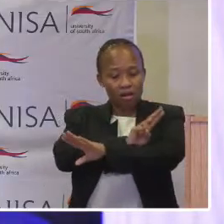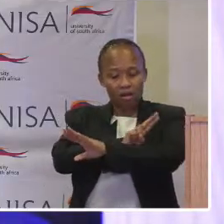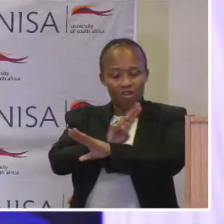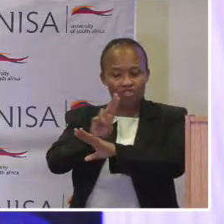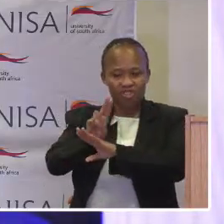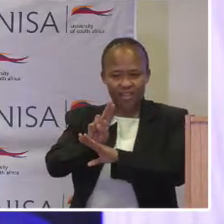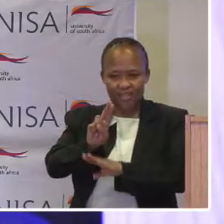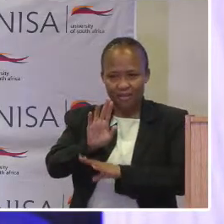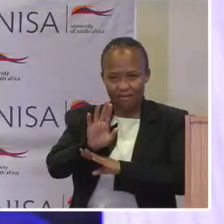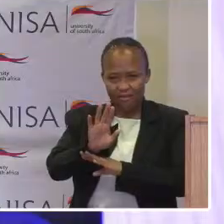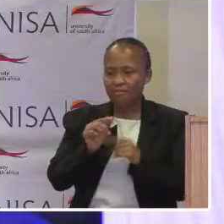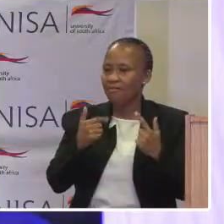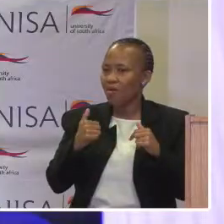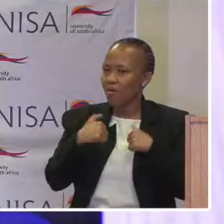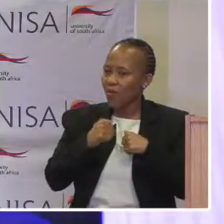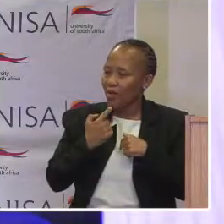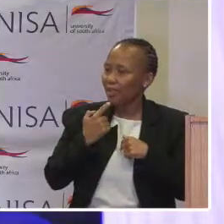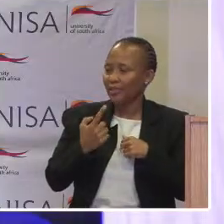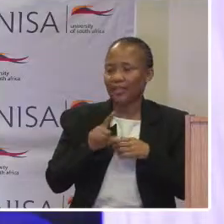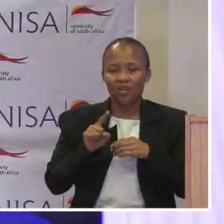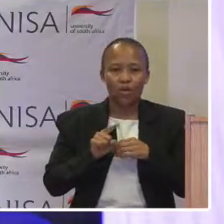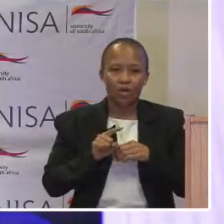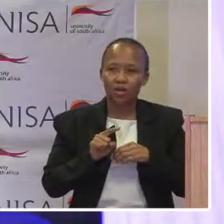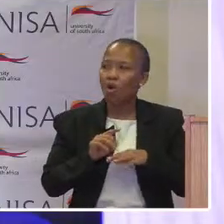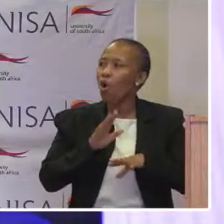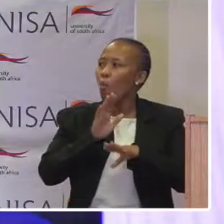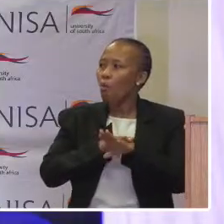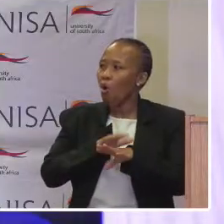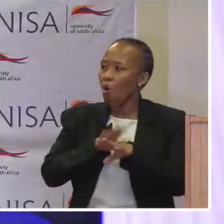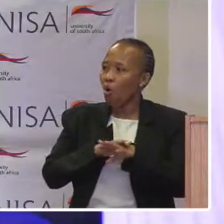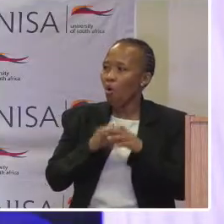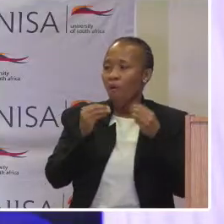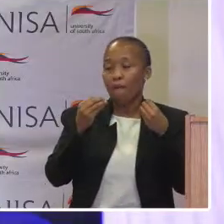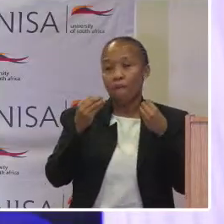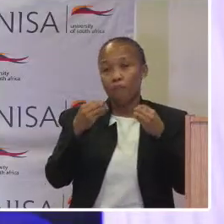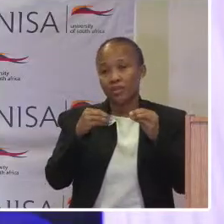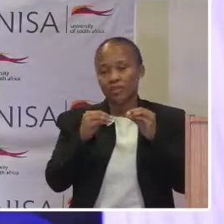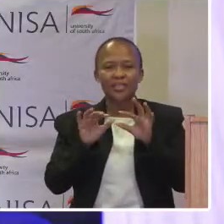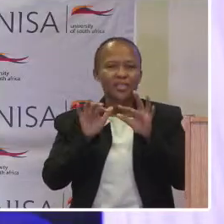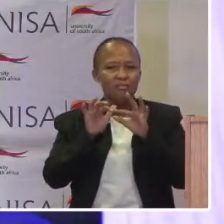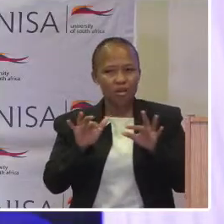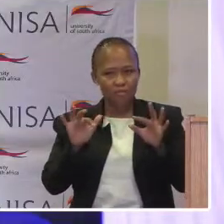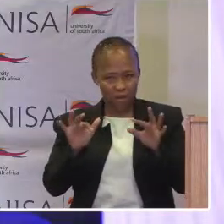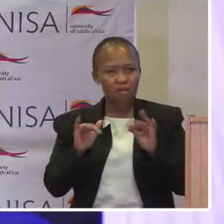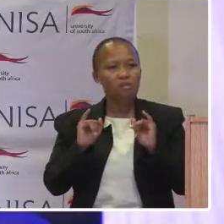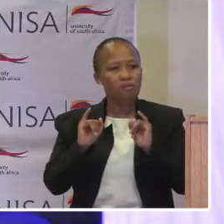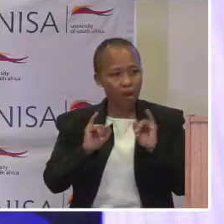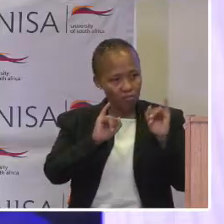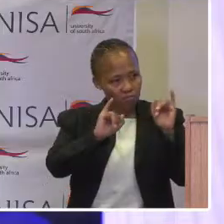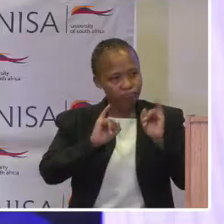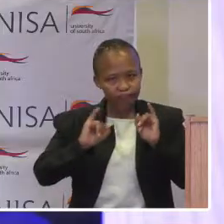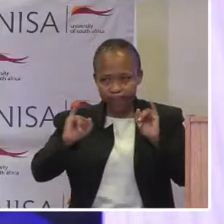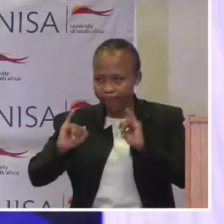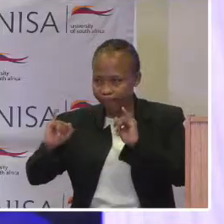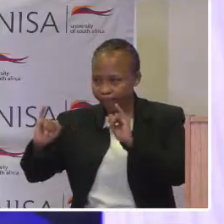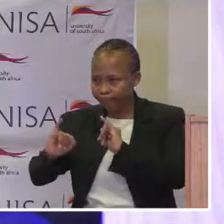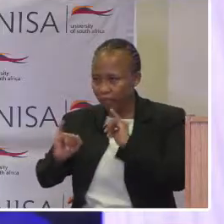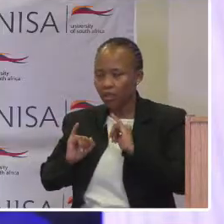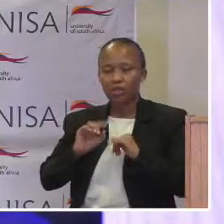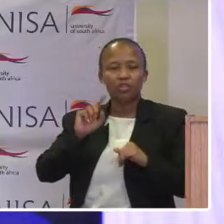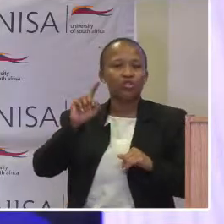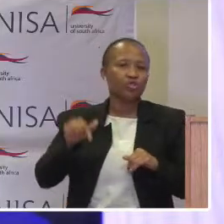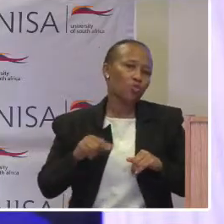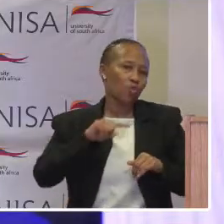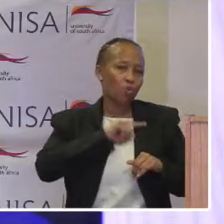said we need to bring more business people into this type of initiative to see it prosper in the